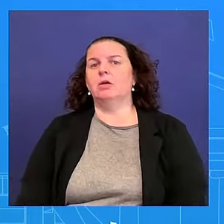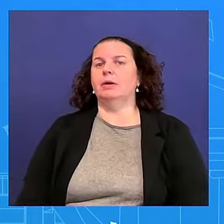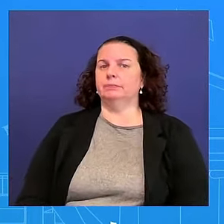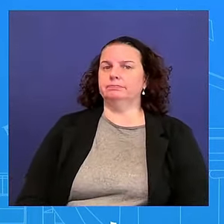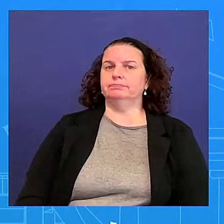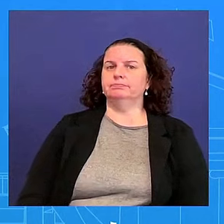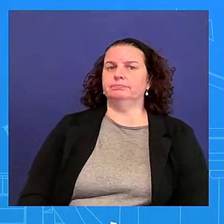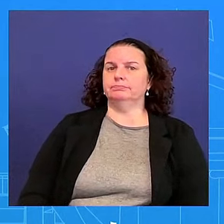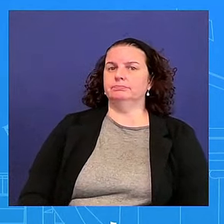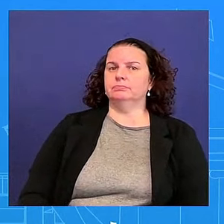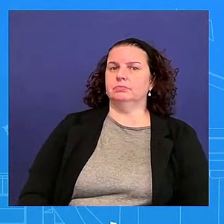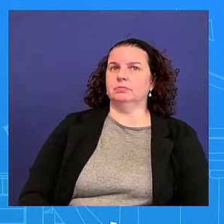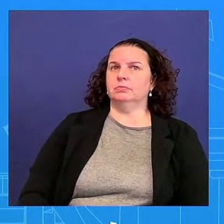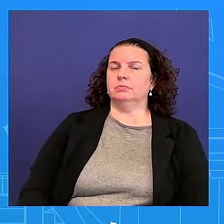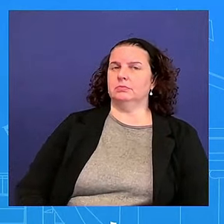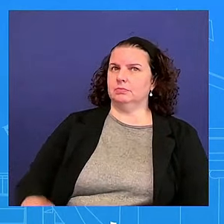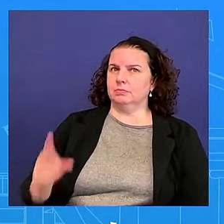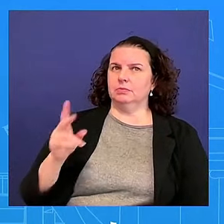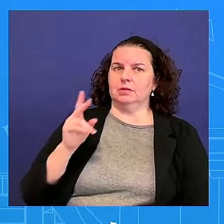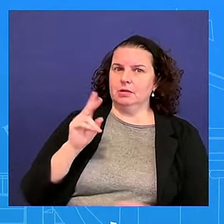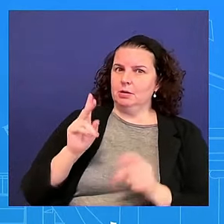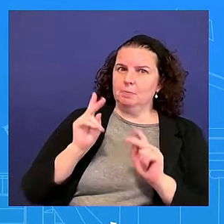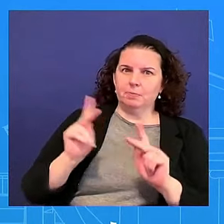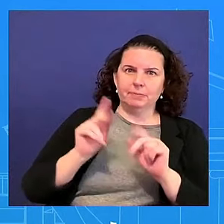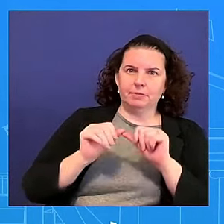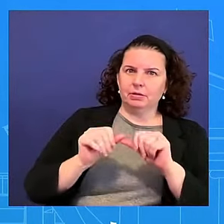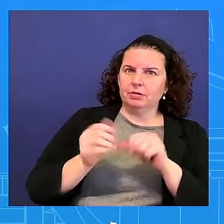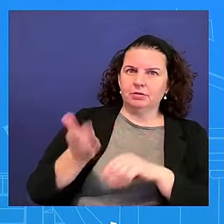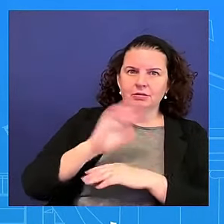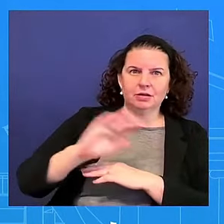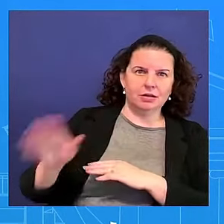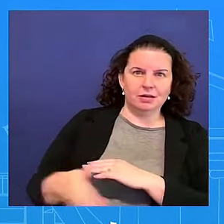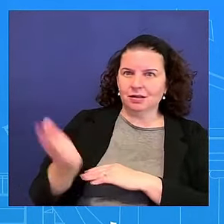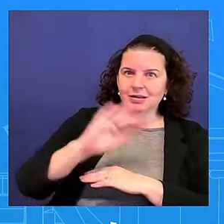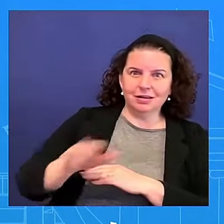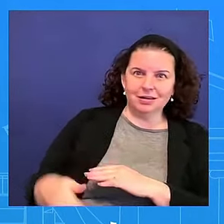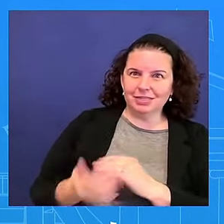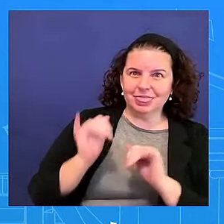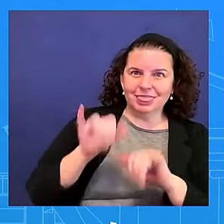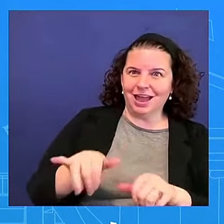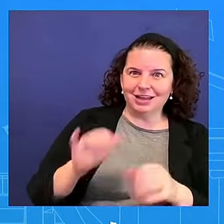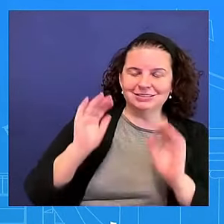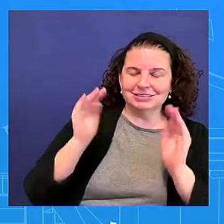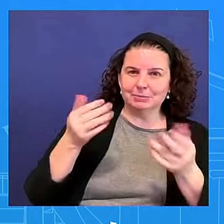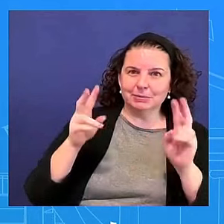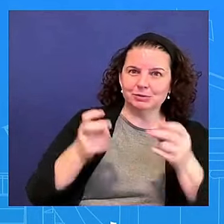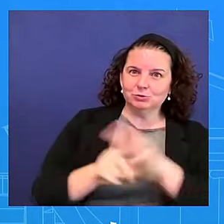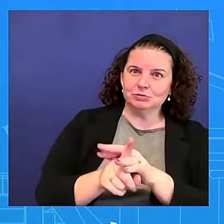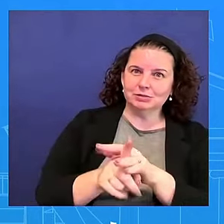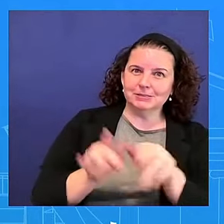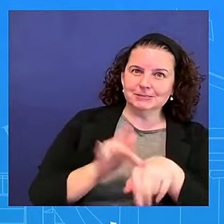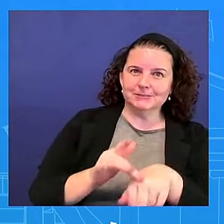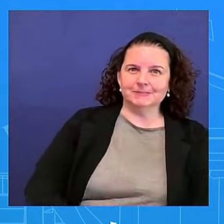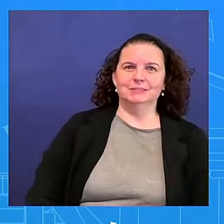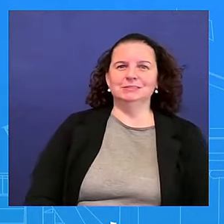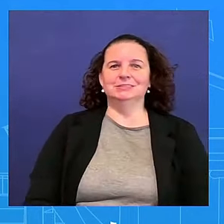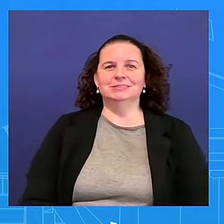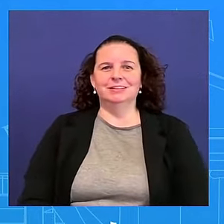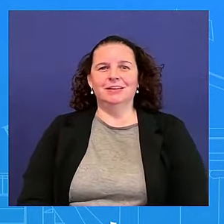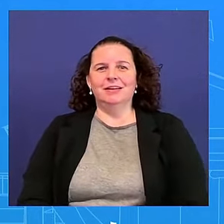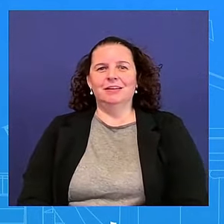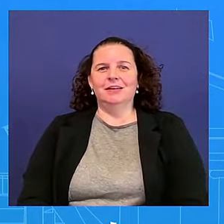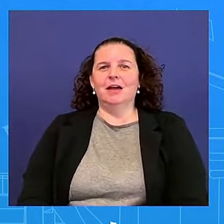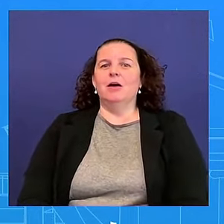of you. One other thing that's come up in the last little bit, the Director of National Intelligence, Admiral Haines, I don't know if you've seen